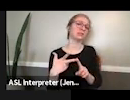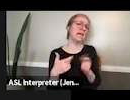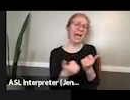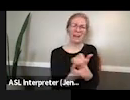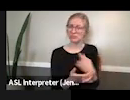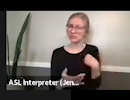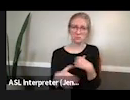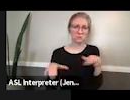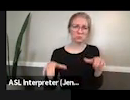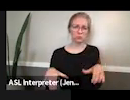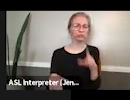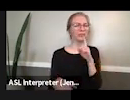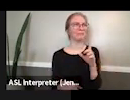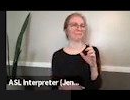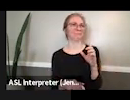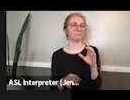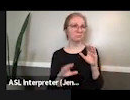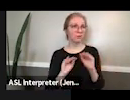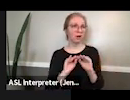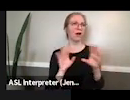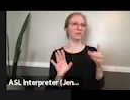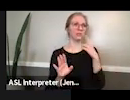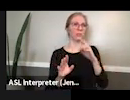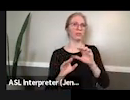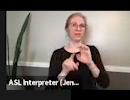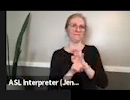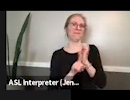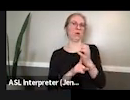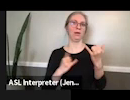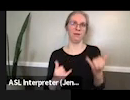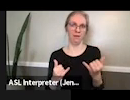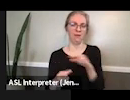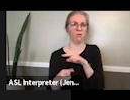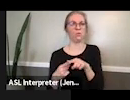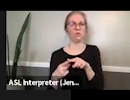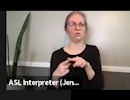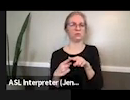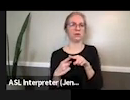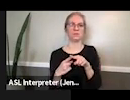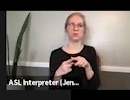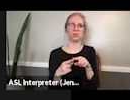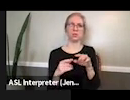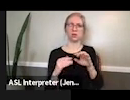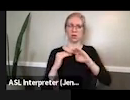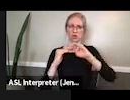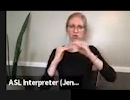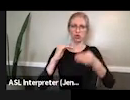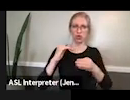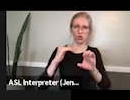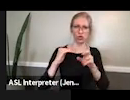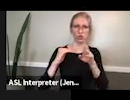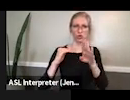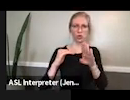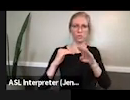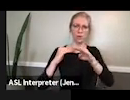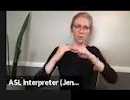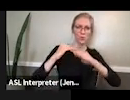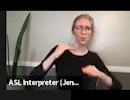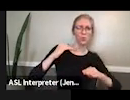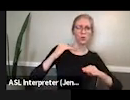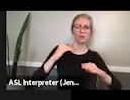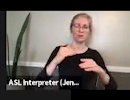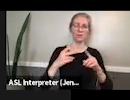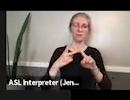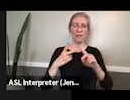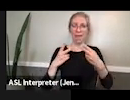like it's so obvious in the environment now. When we walk out, there are curb cuts everywhere. There are handicapped parking spaces everywhere.